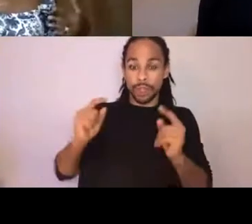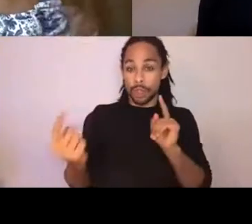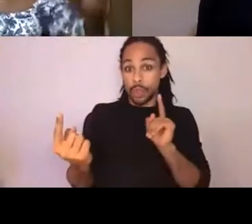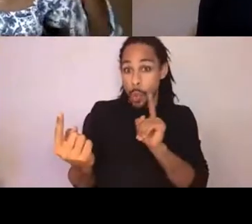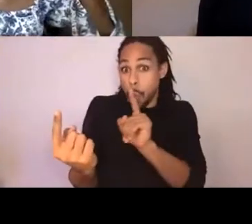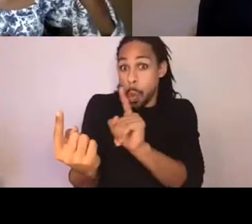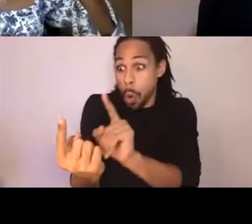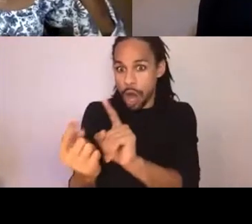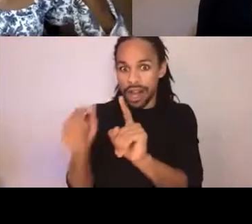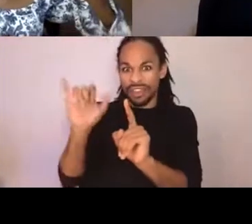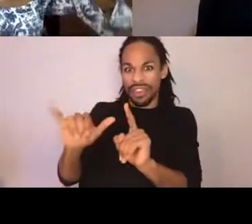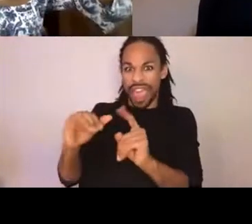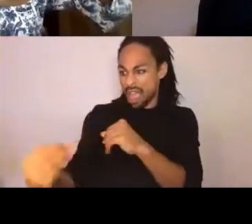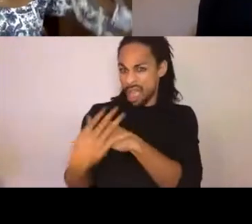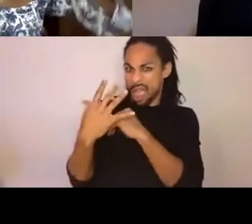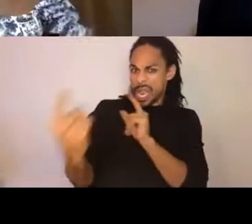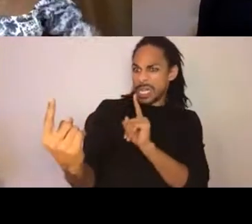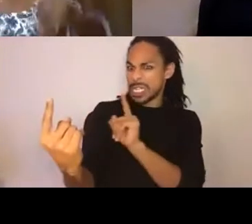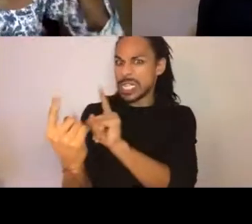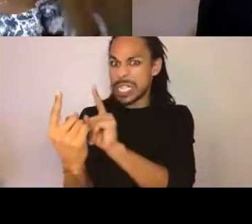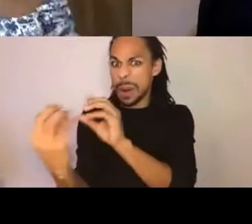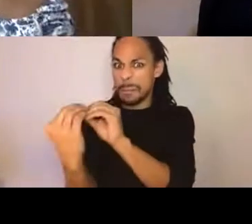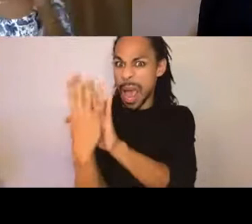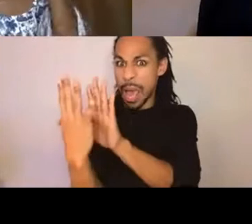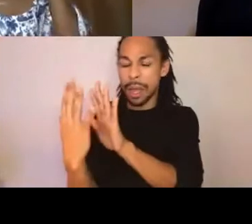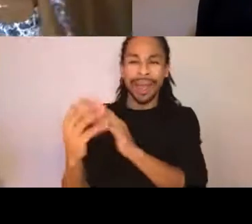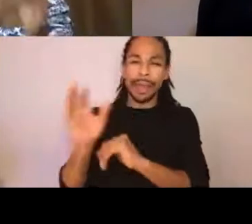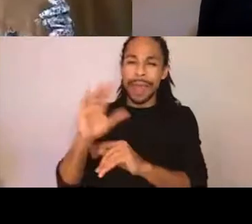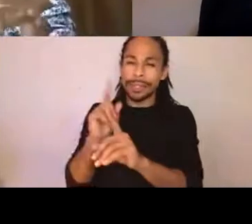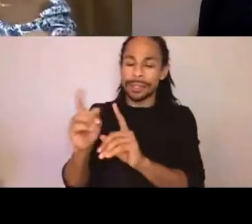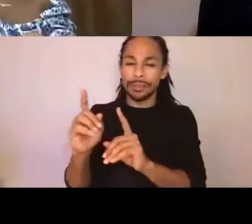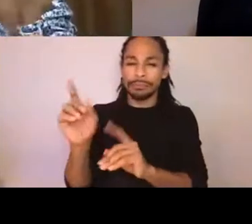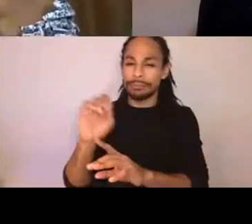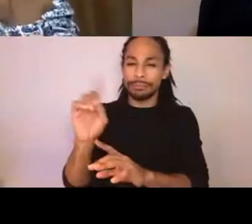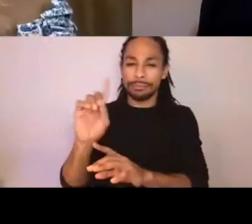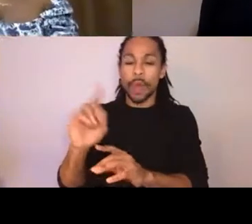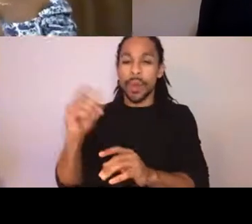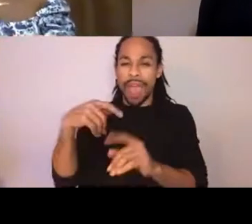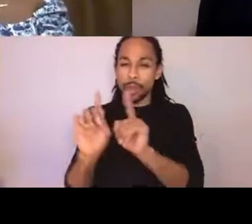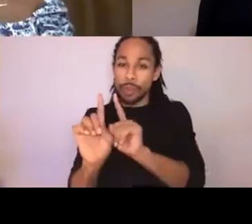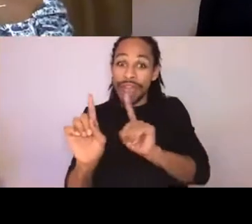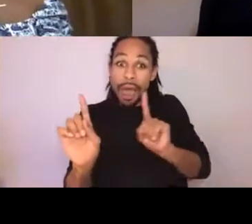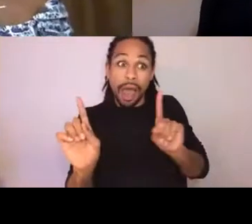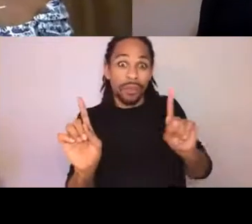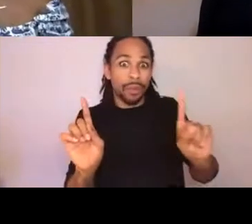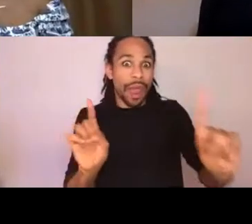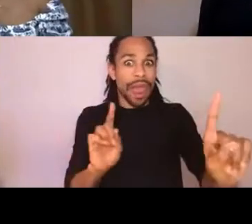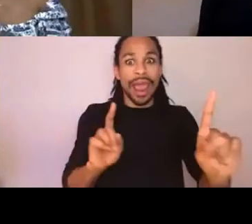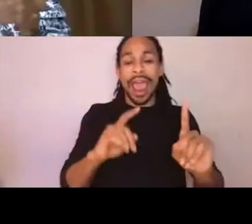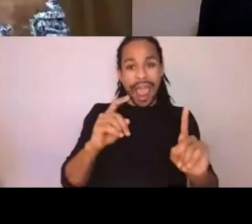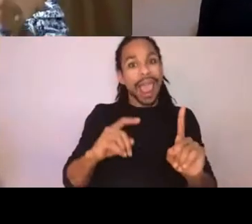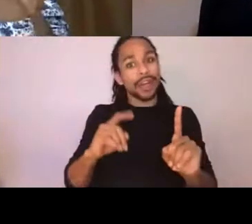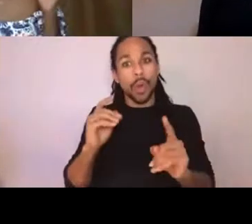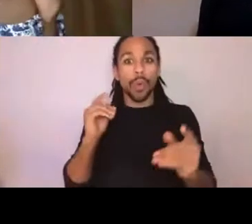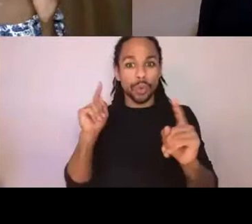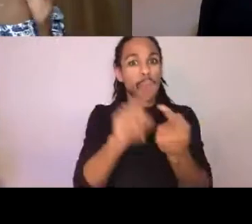away from the ancestral wisdom, the uniqueness of why we are who we are, right? And